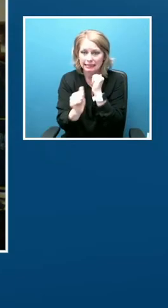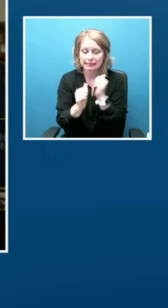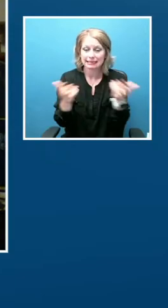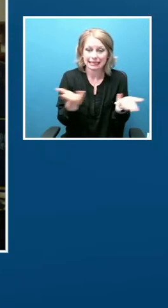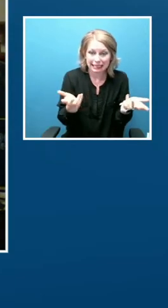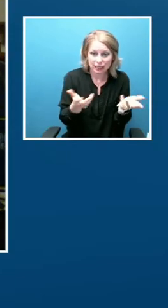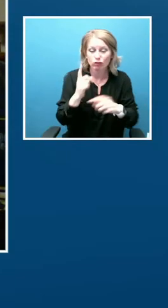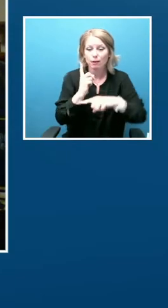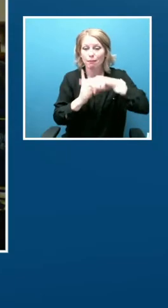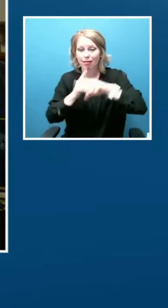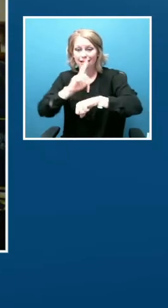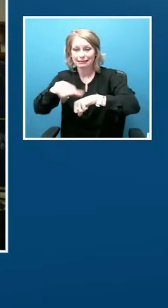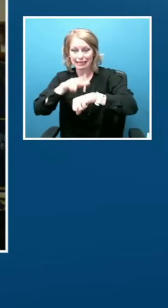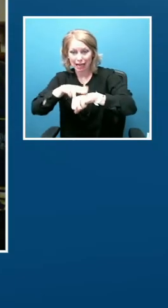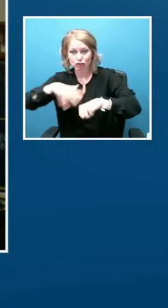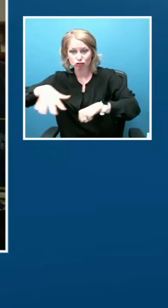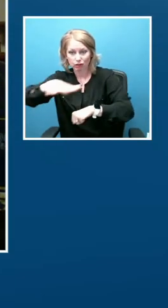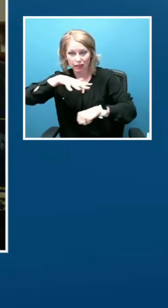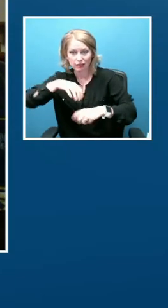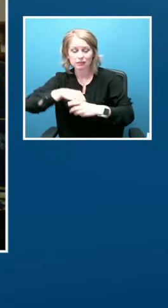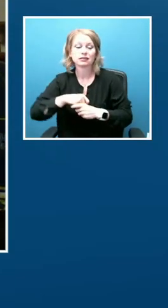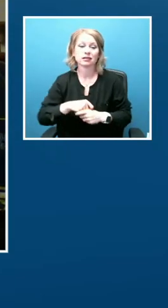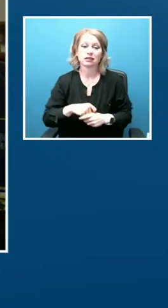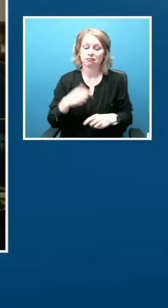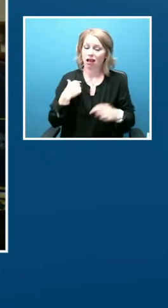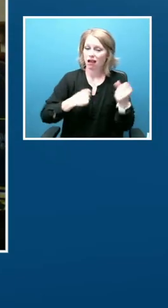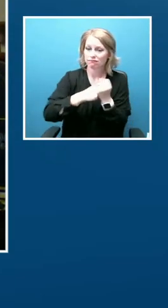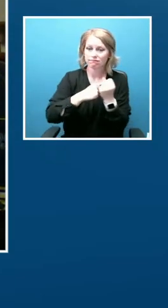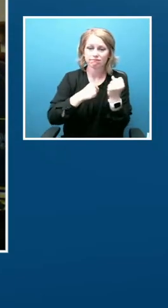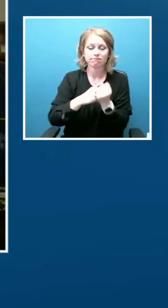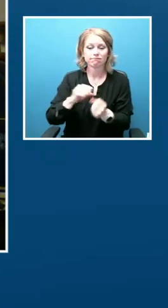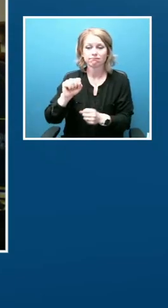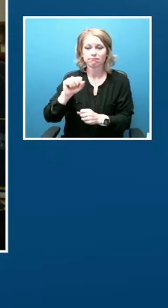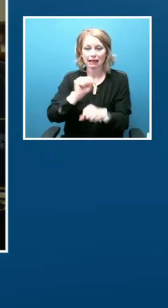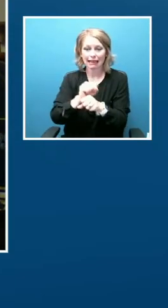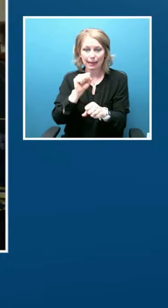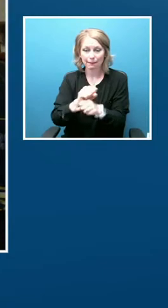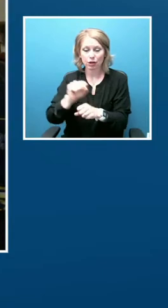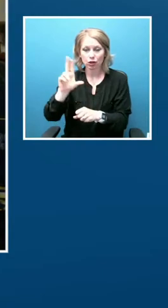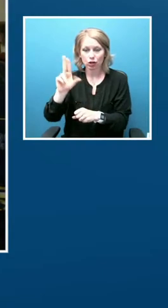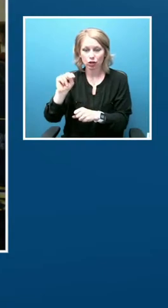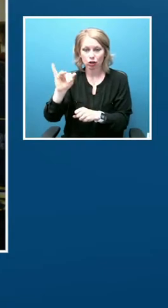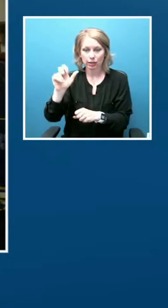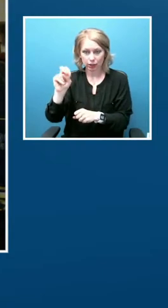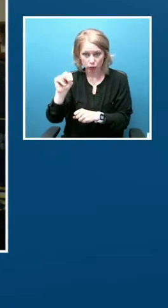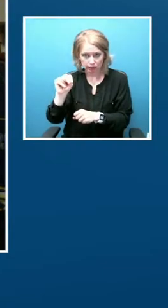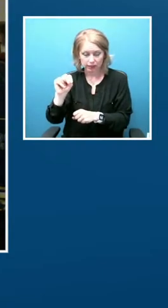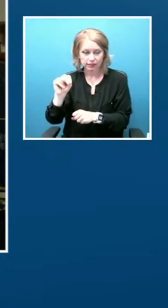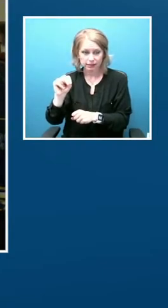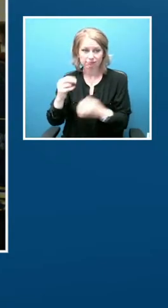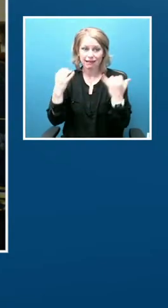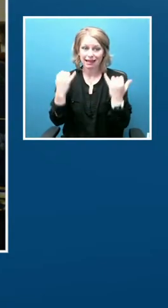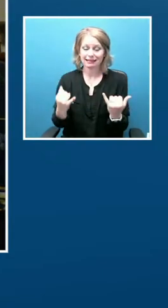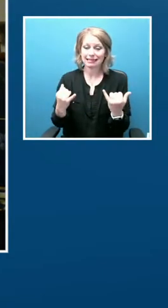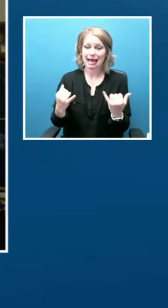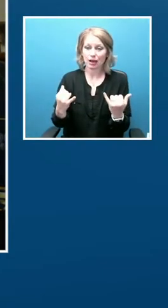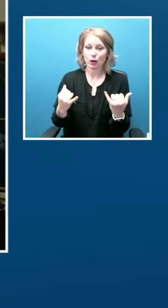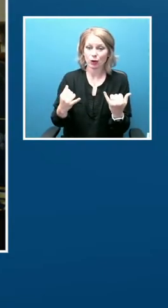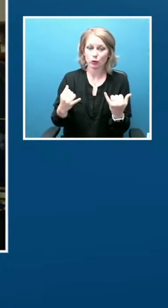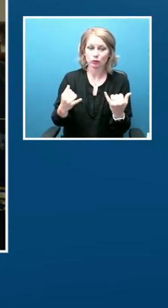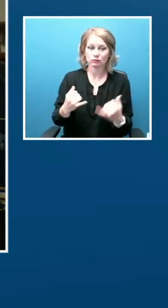stand alongside our labor unions. As serving as the president of the Federation and now as chairwoman, I have always been